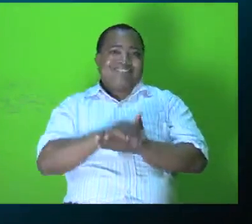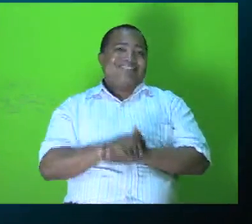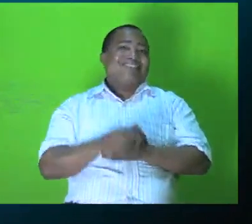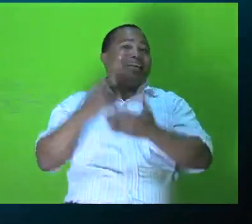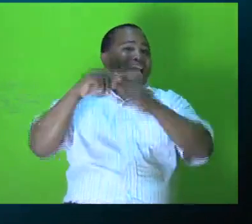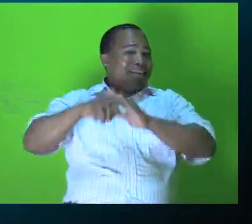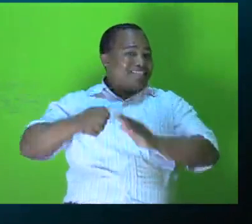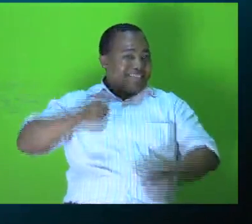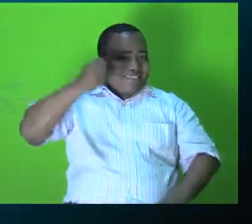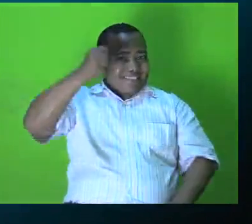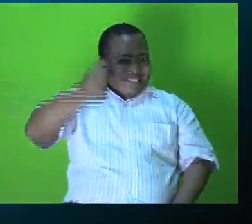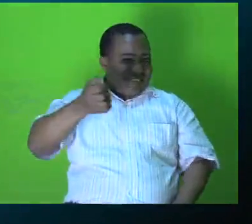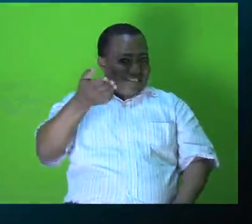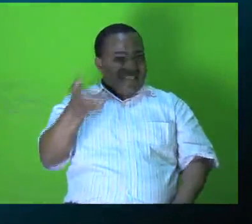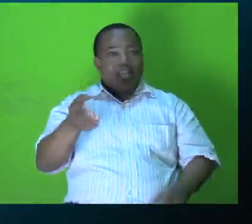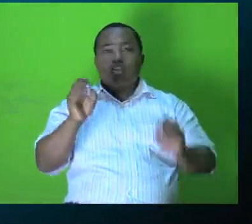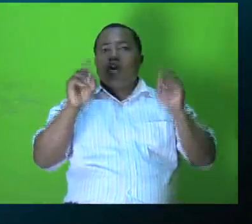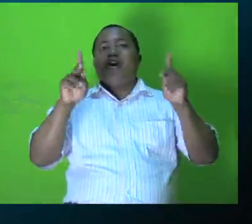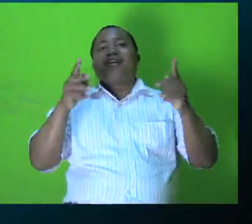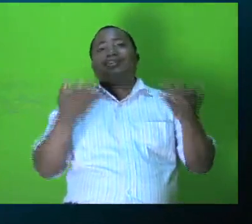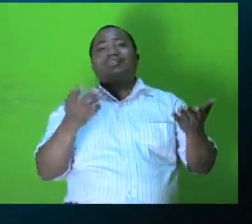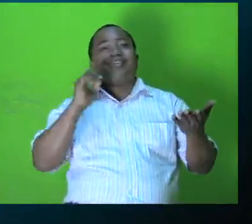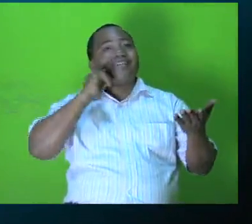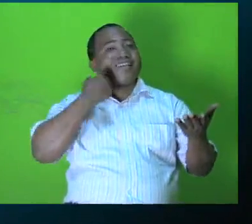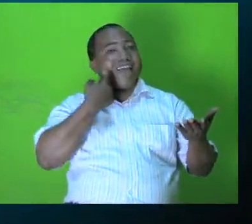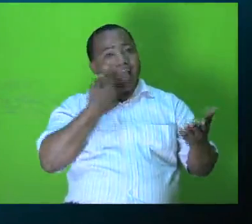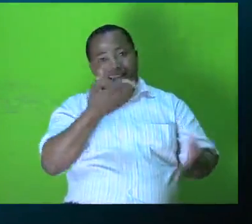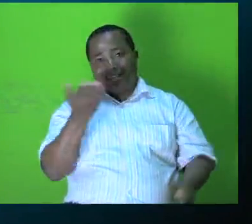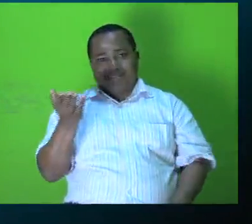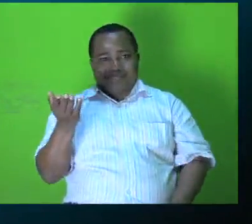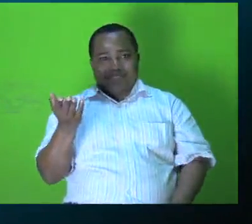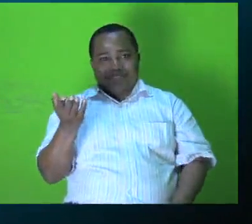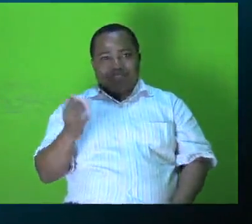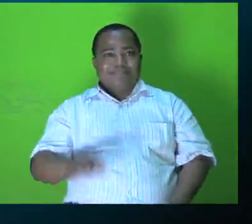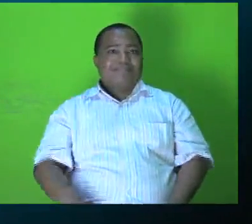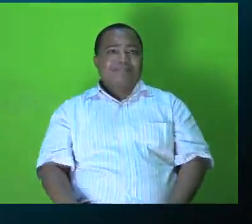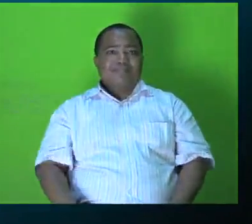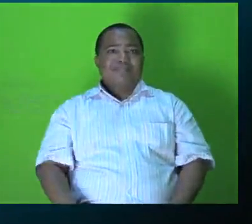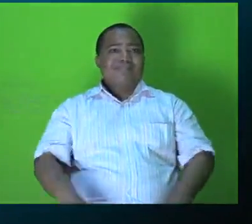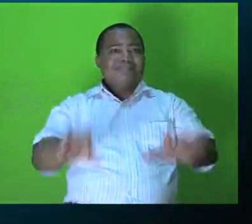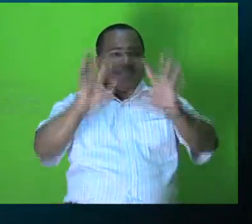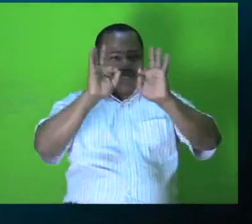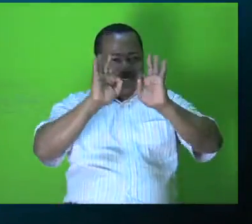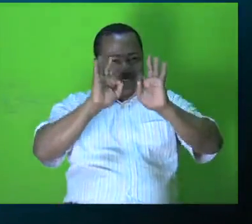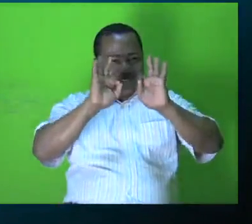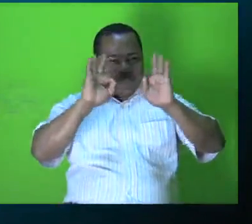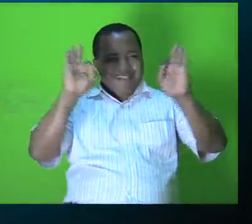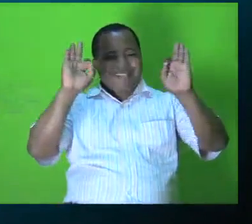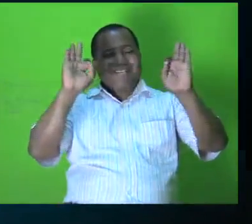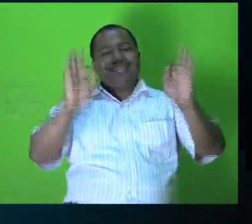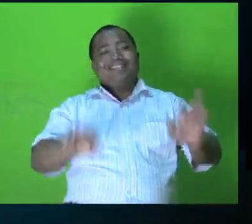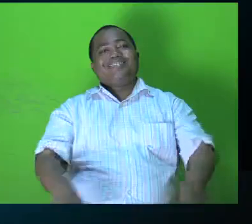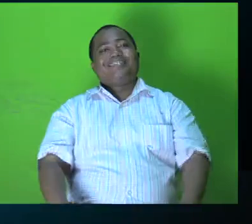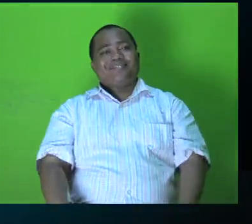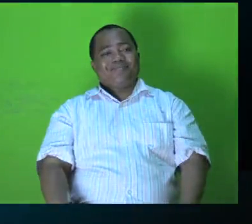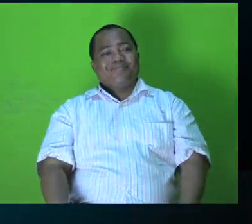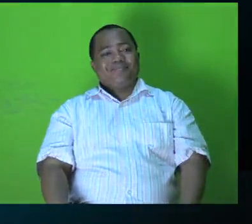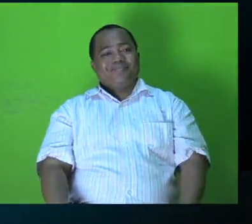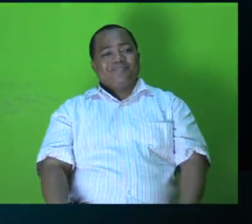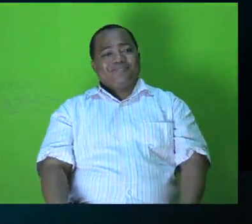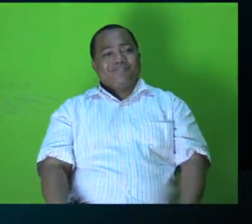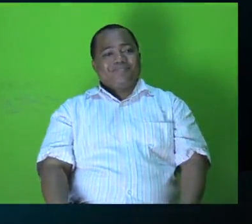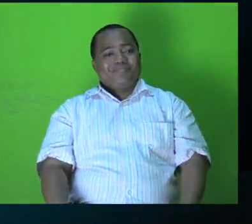in this stage. Yes, try please. Well done, my dears.